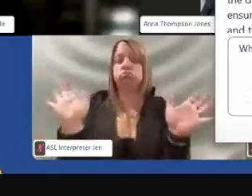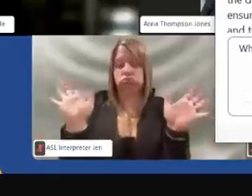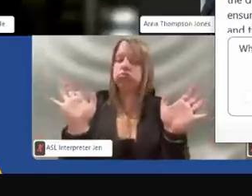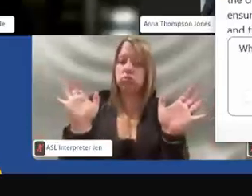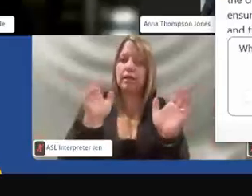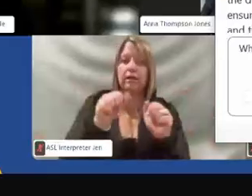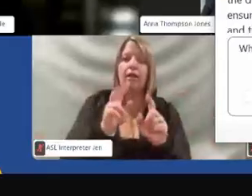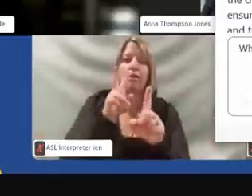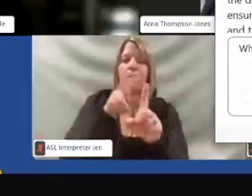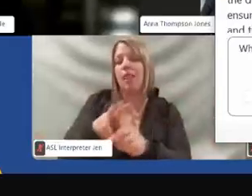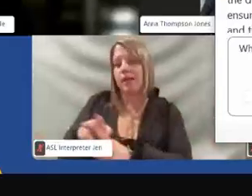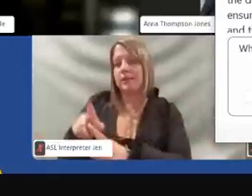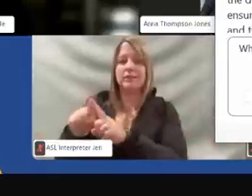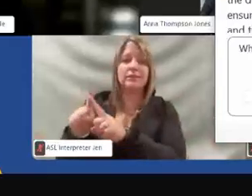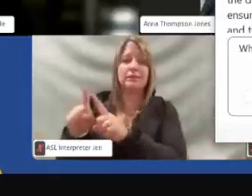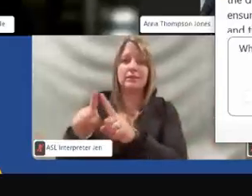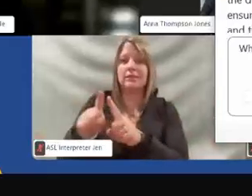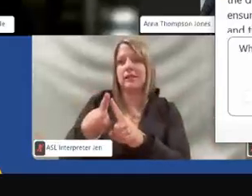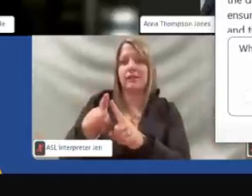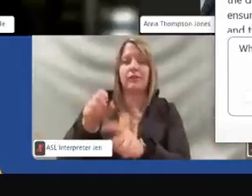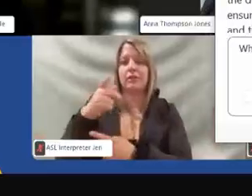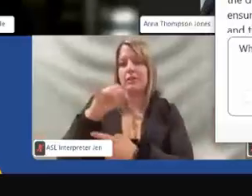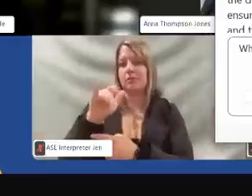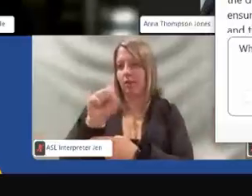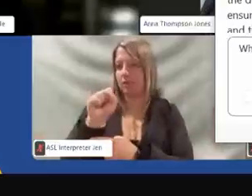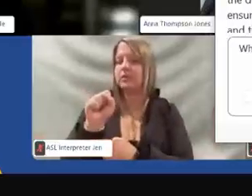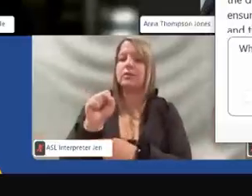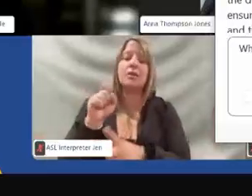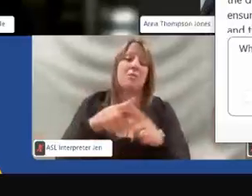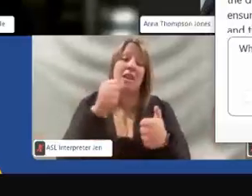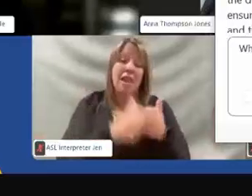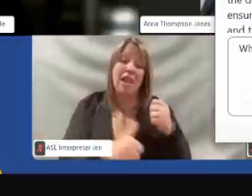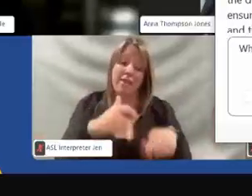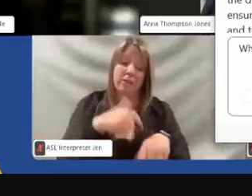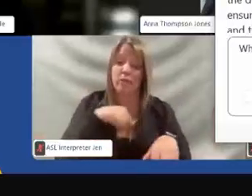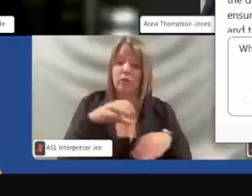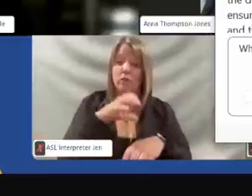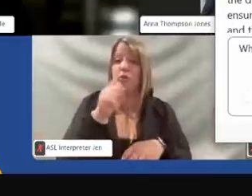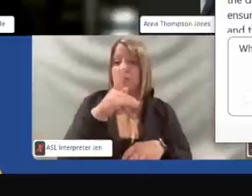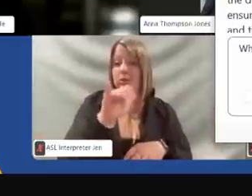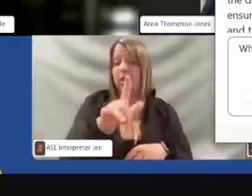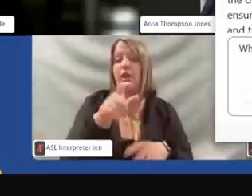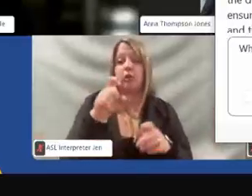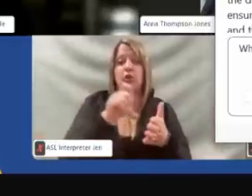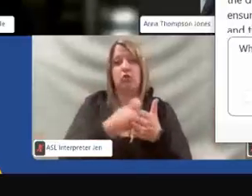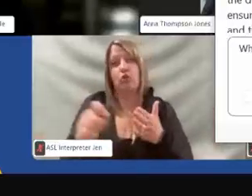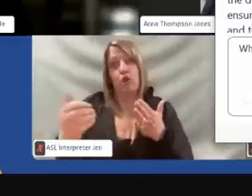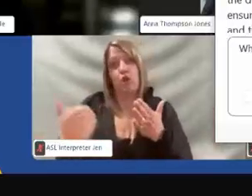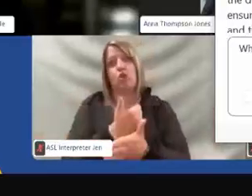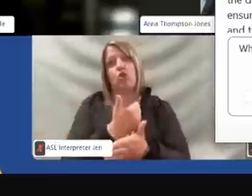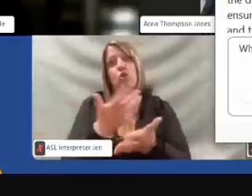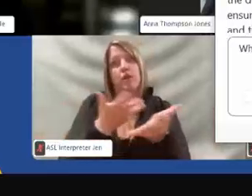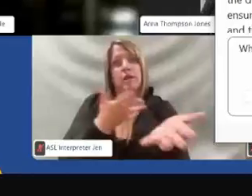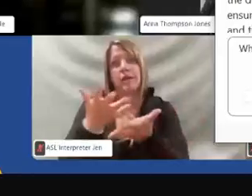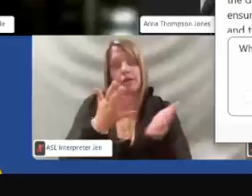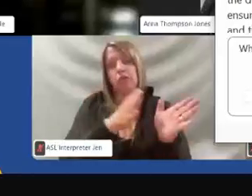could be applied to every iteration of the SPIL. But then every time that we do a SPIL, we should write a brand new engagement plan